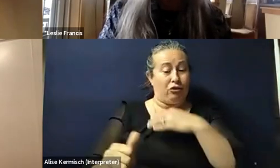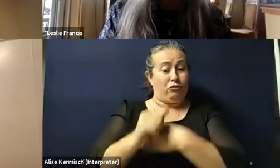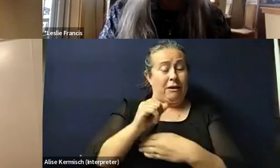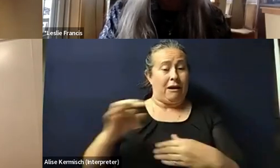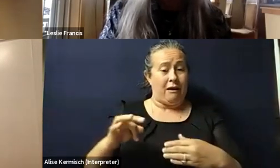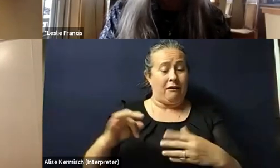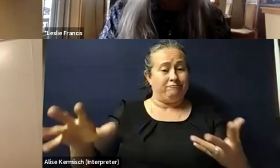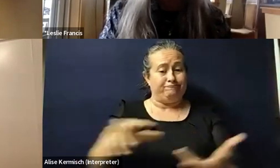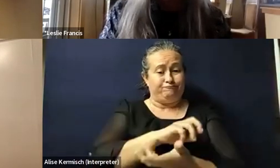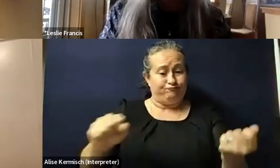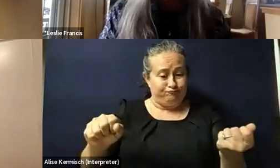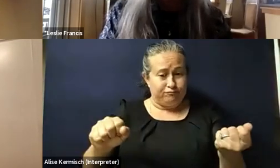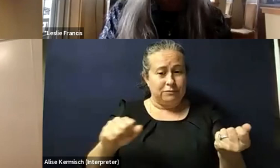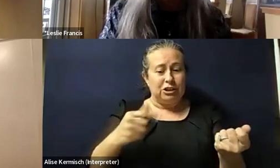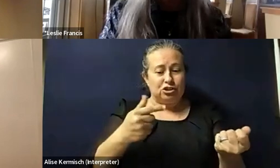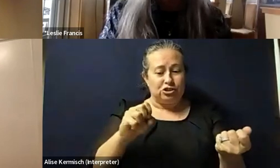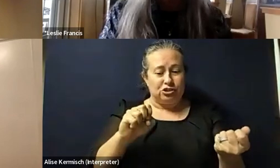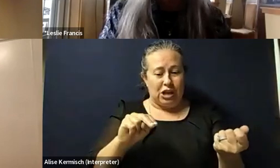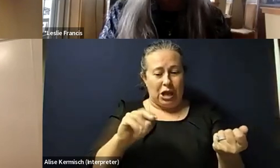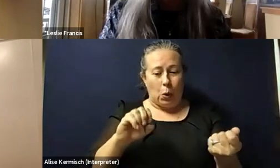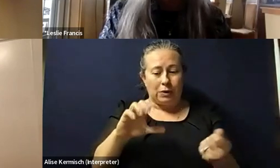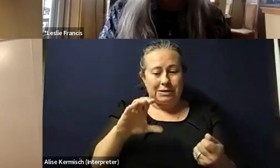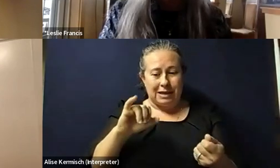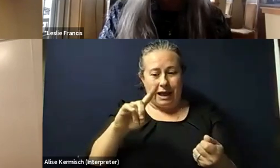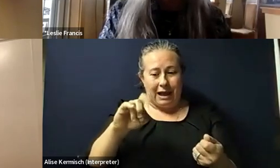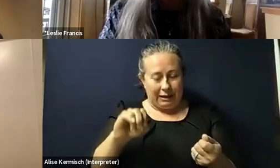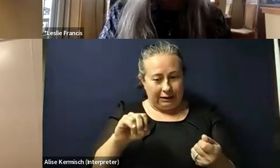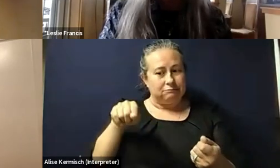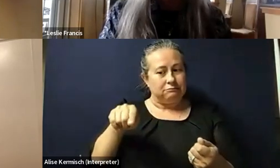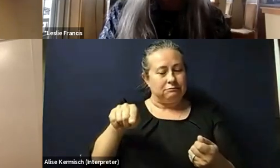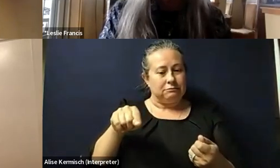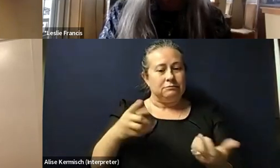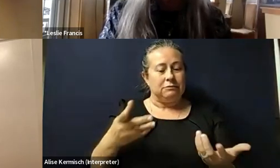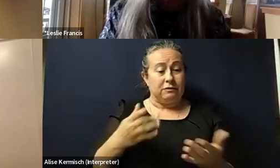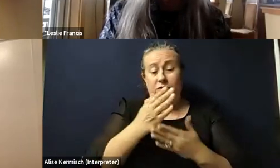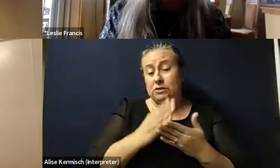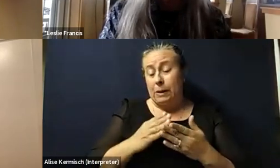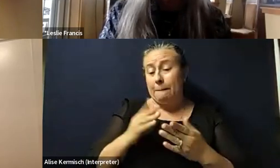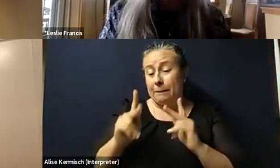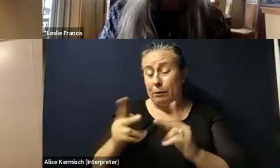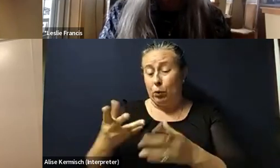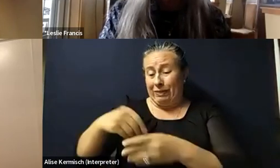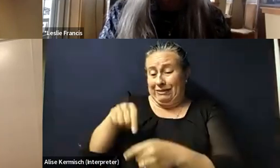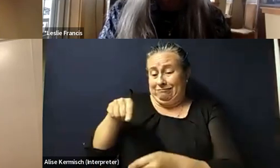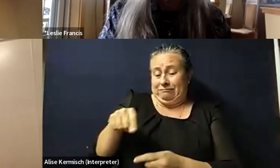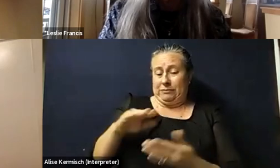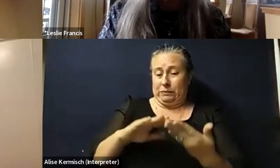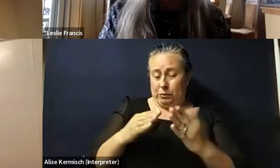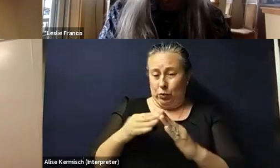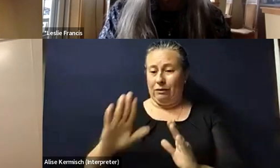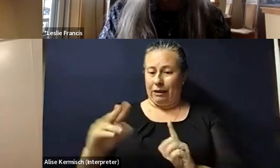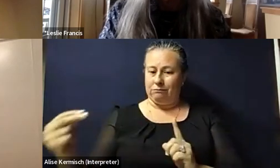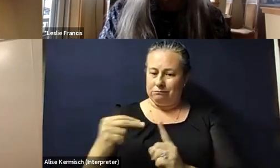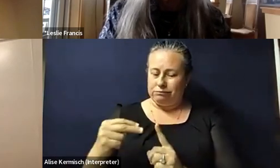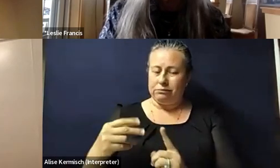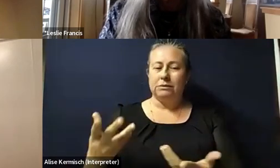genocide, right? There's sort of like that this is an existential threat for this community, or at least for some people in that community as they see it. And so I